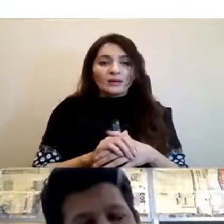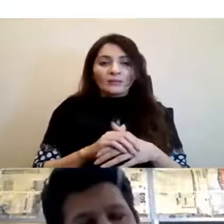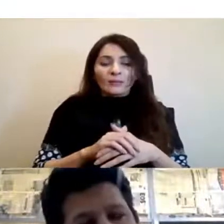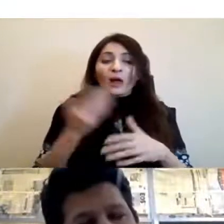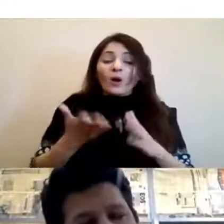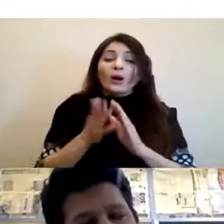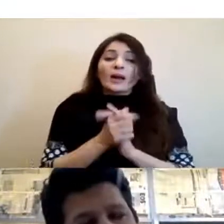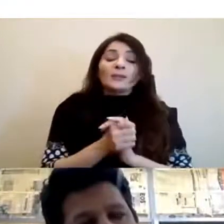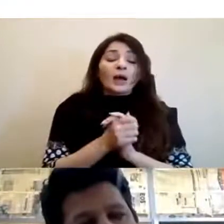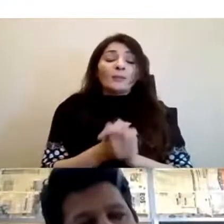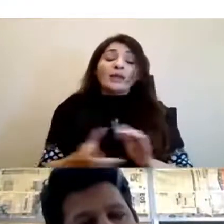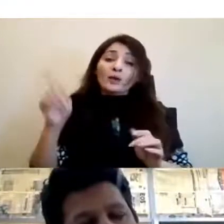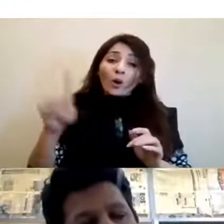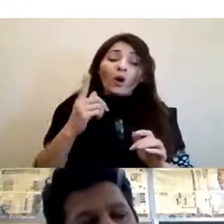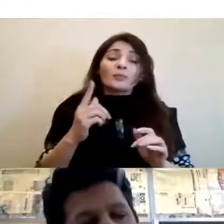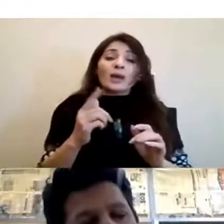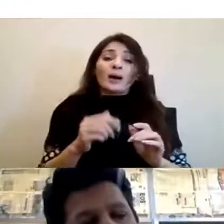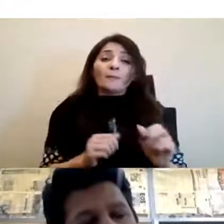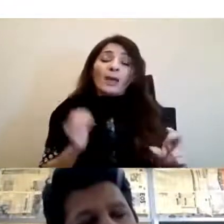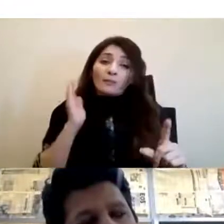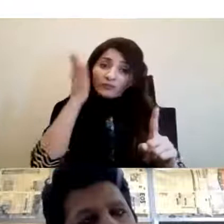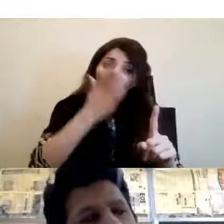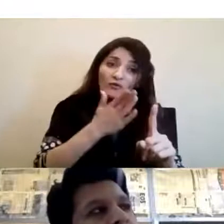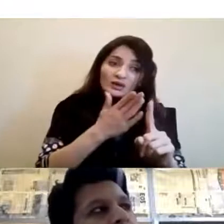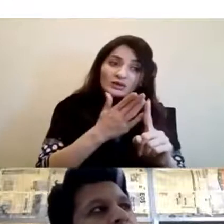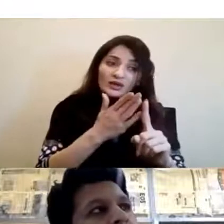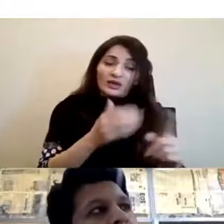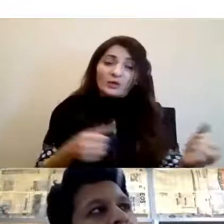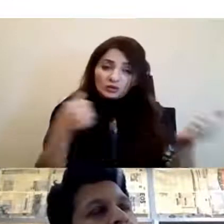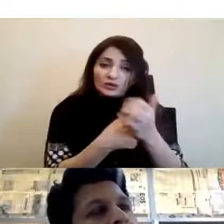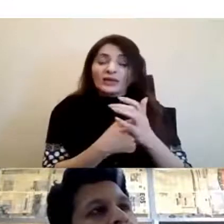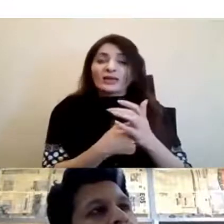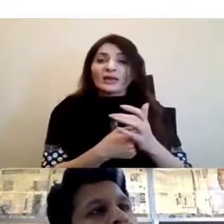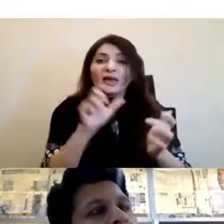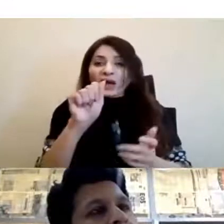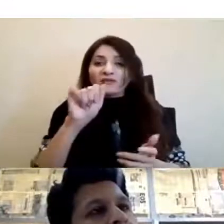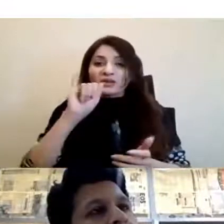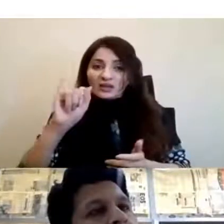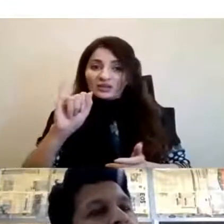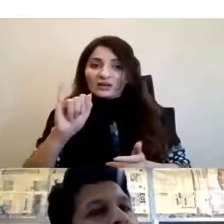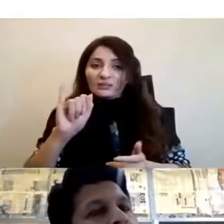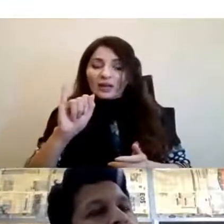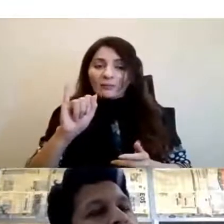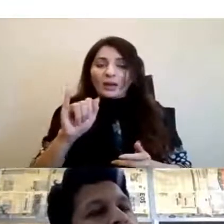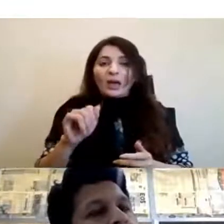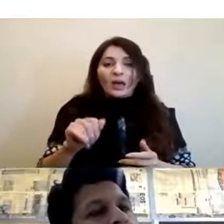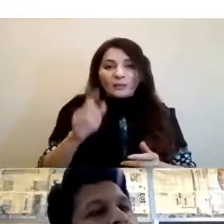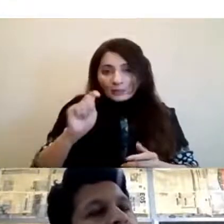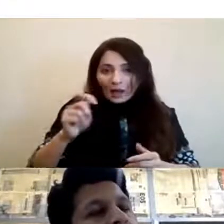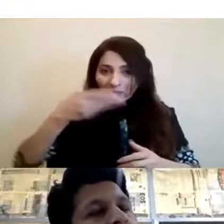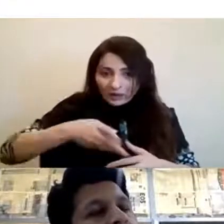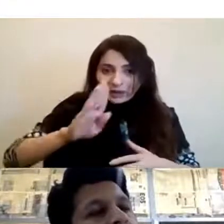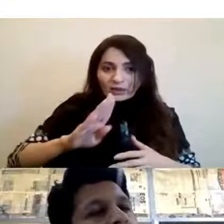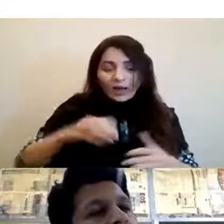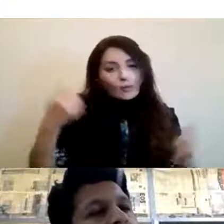on as well is advancing the application of artificial intelligence and machine learning for the benefit of people with